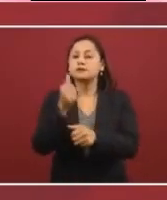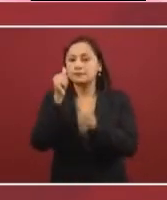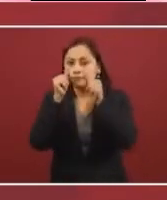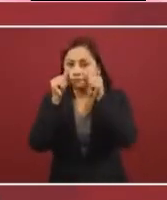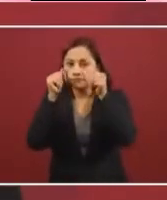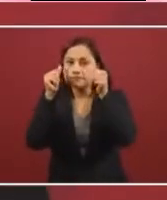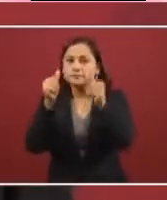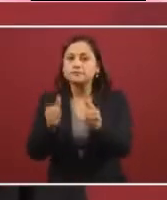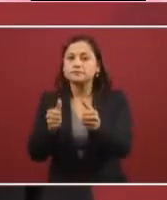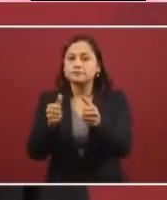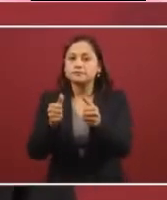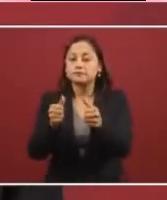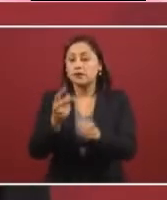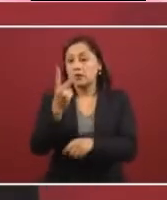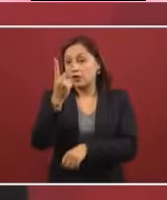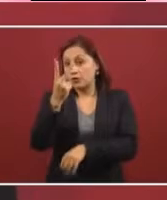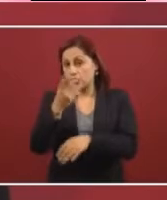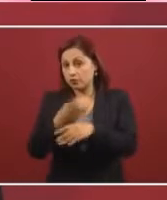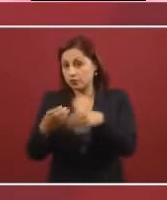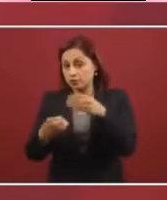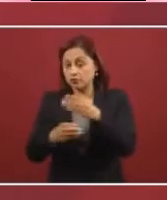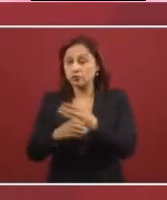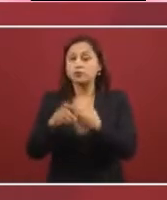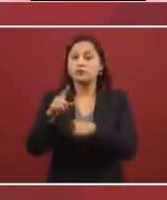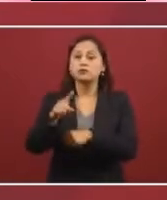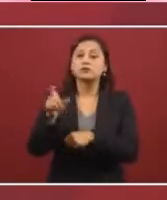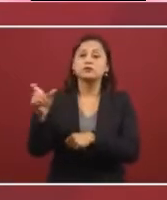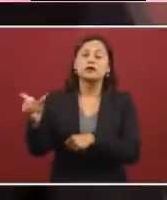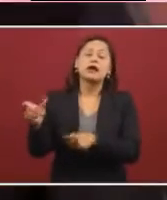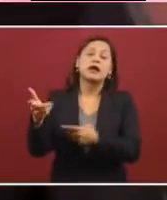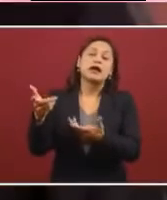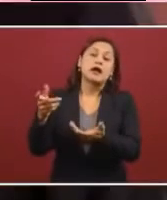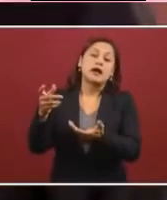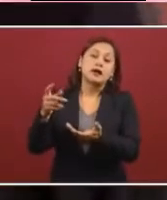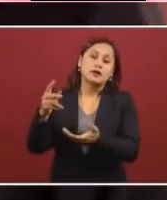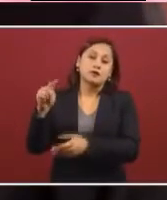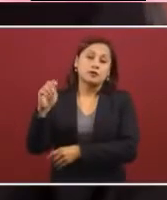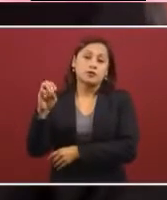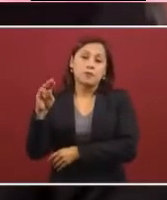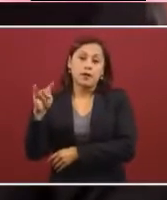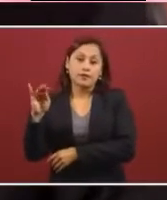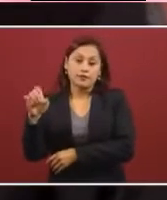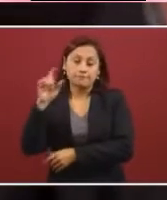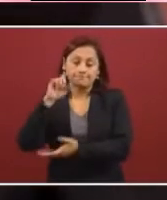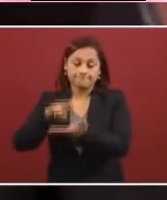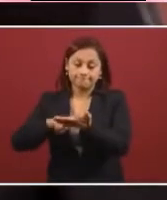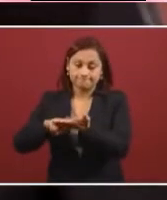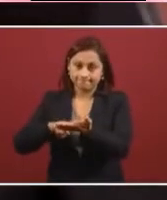certain gestures in both cases. What it has to do with the tomatoes,